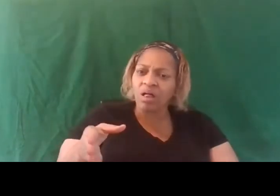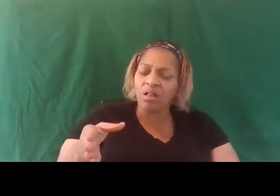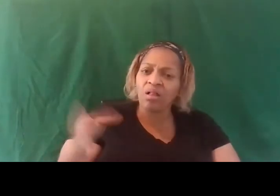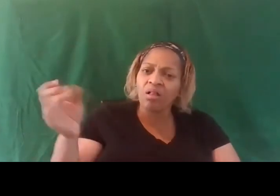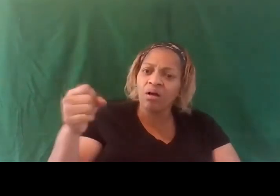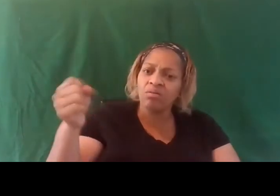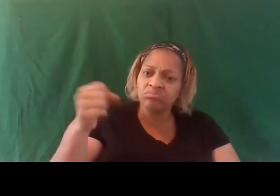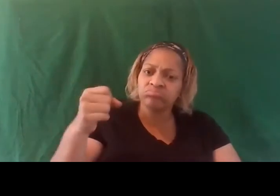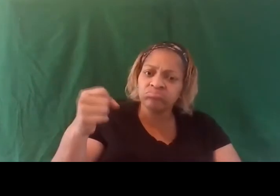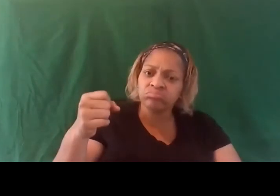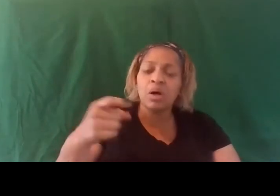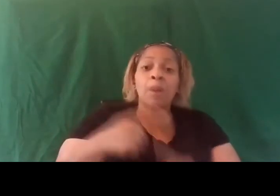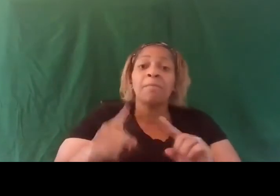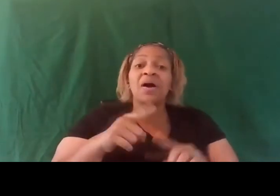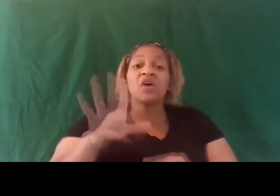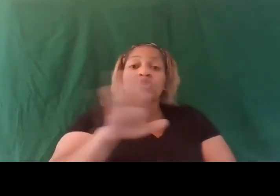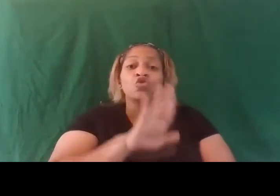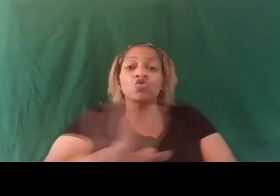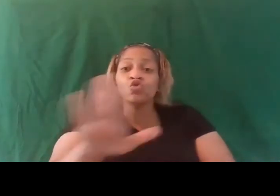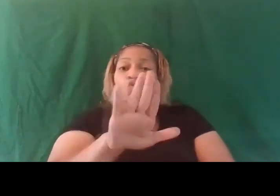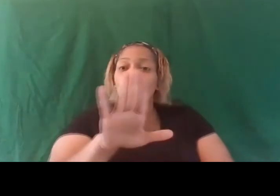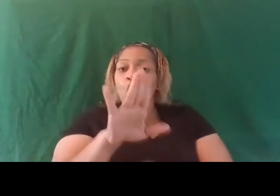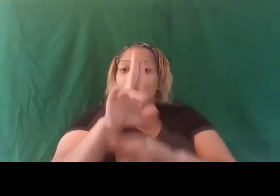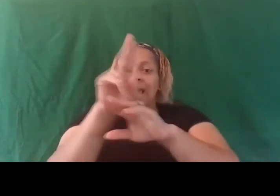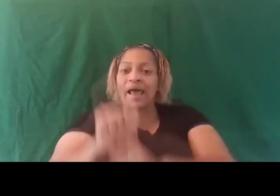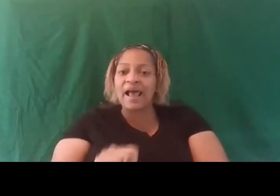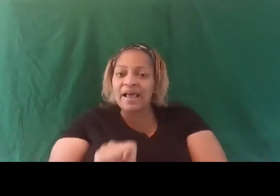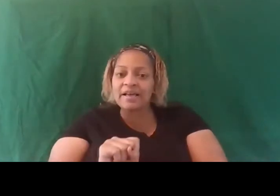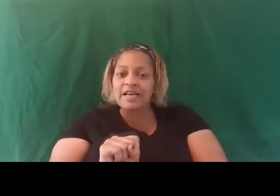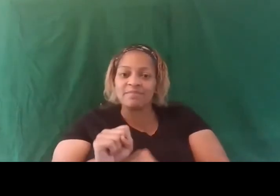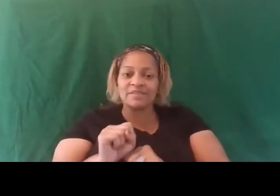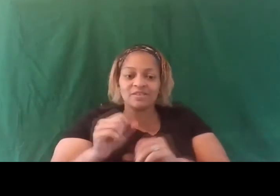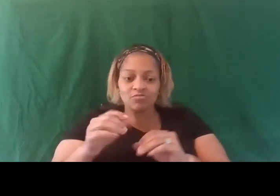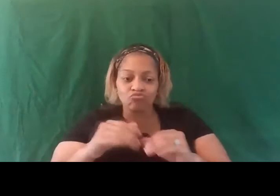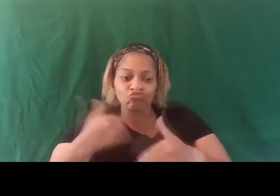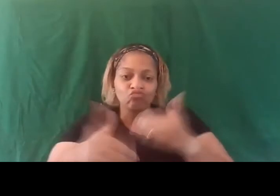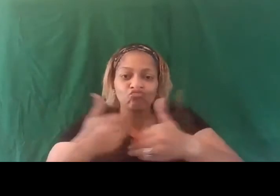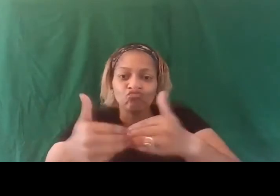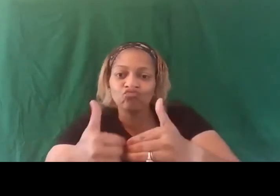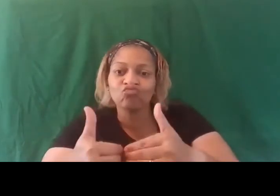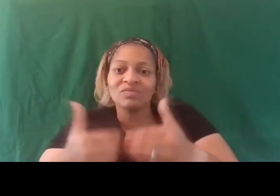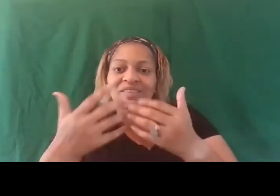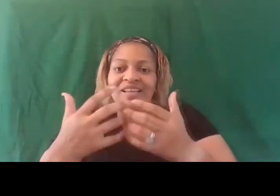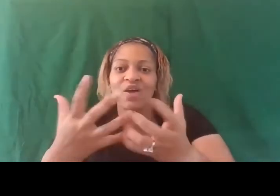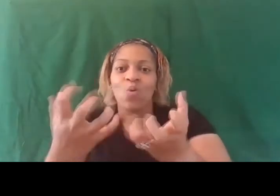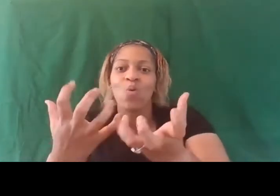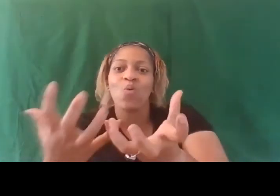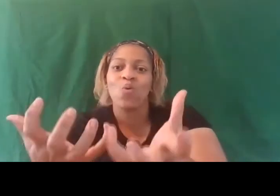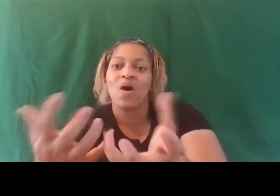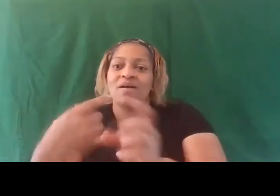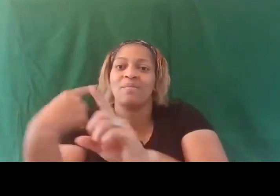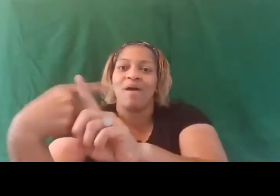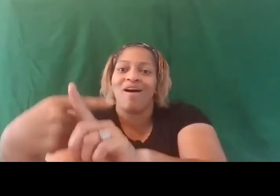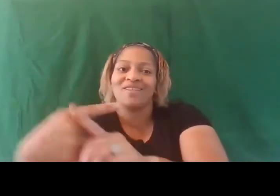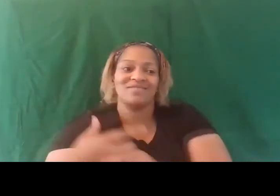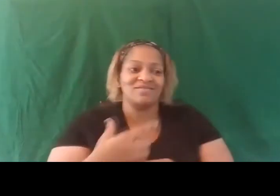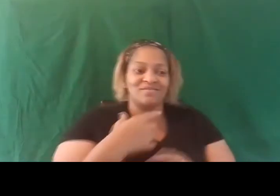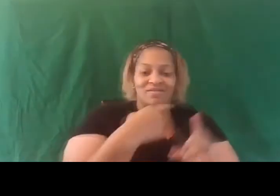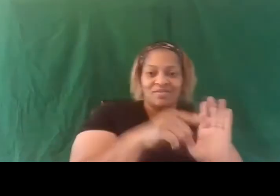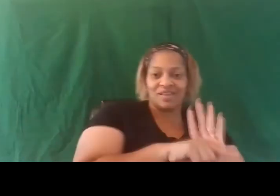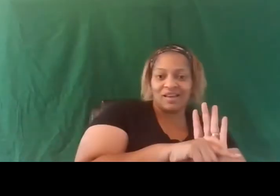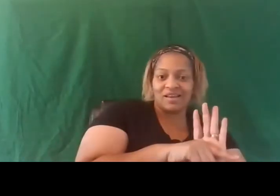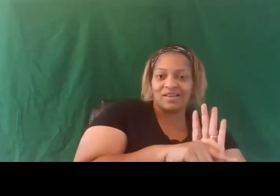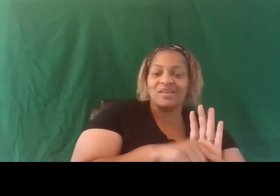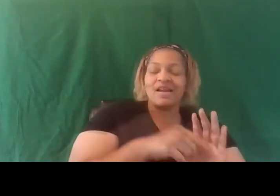are they moving us in a way that we desire them to? Are our habits causing us to fight